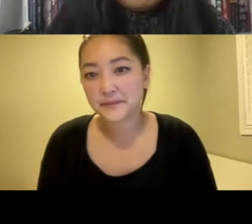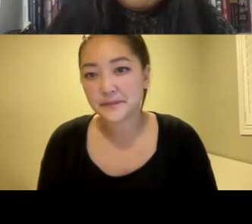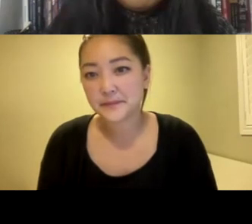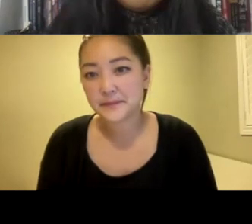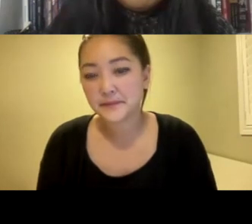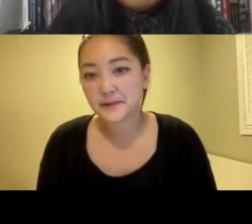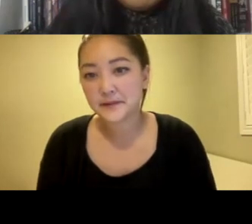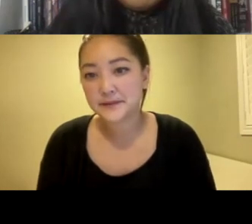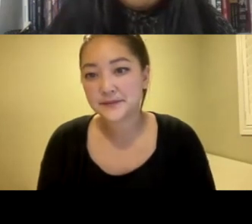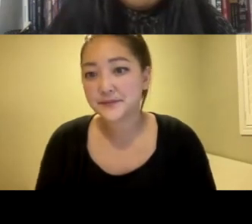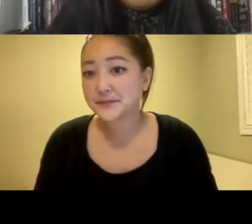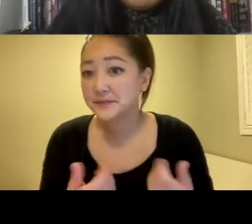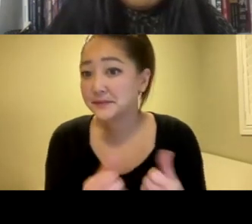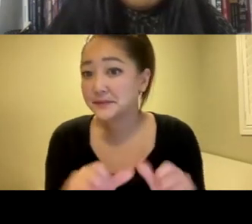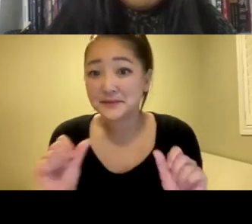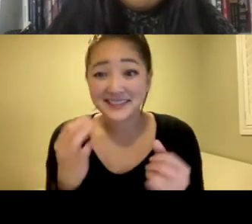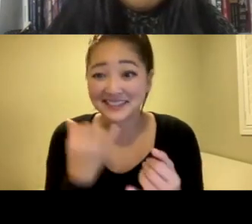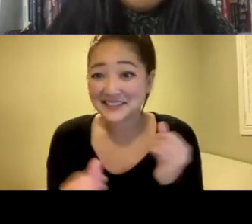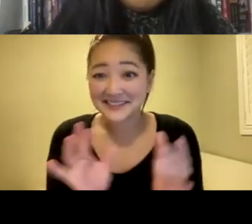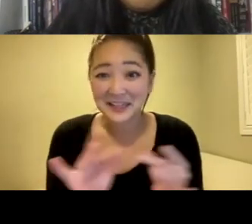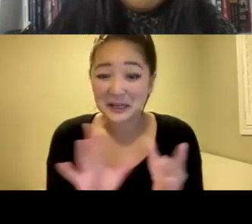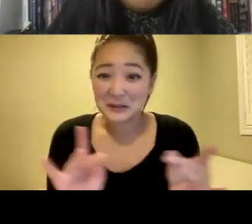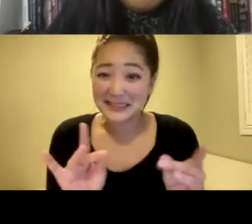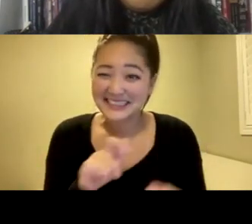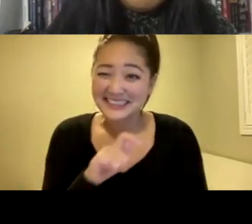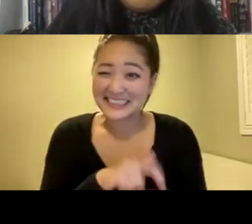Any last words? We're basically out of time.